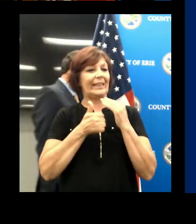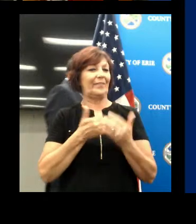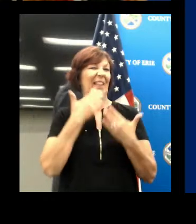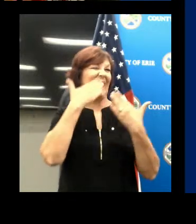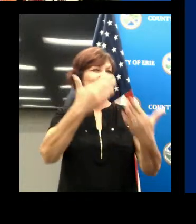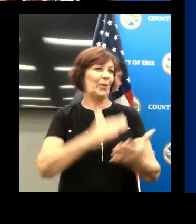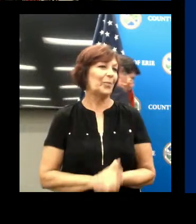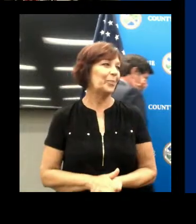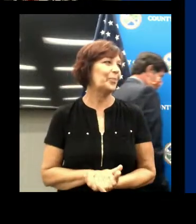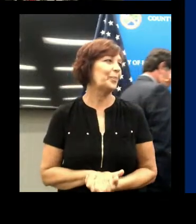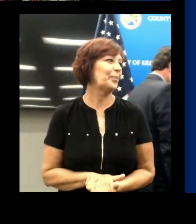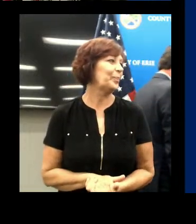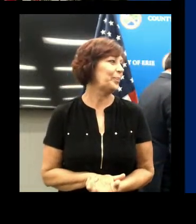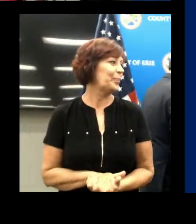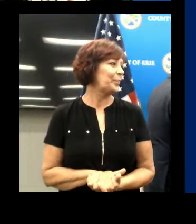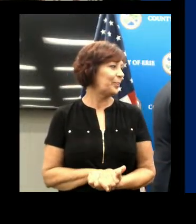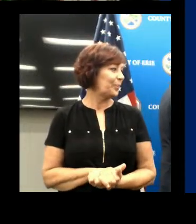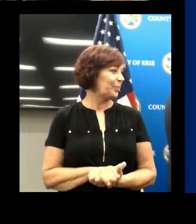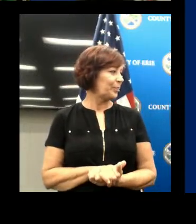Thanks.